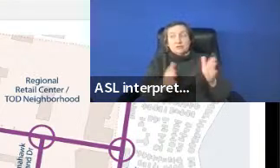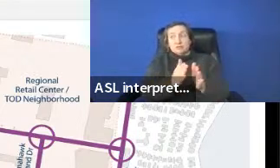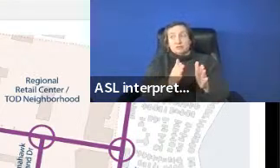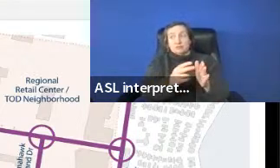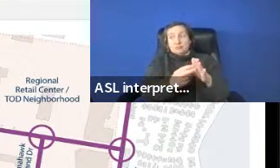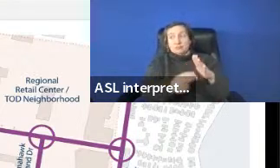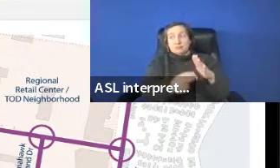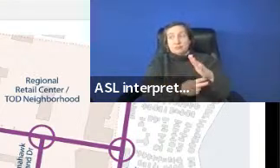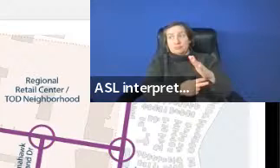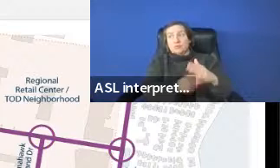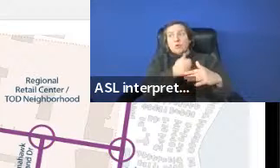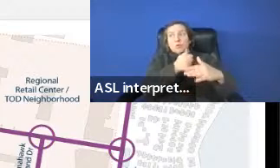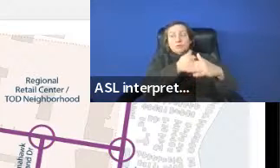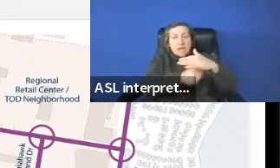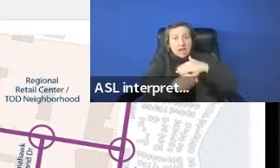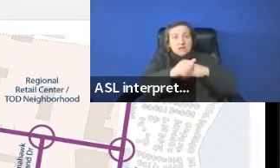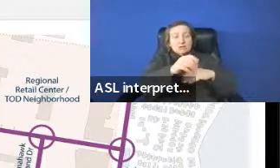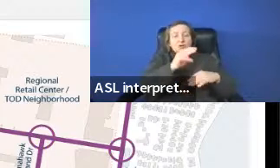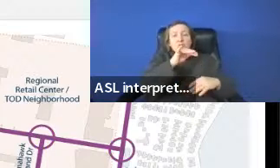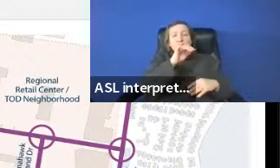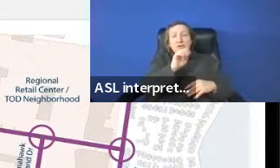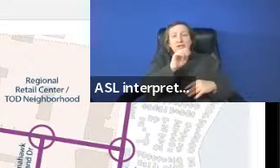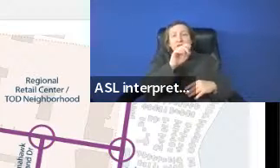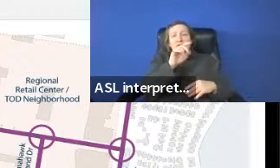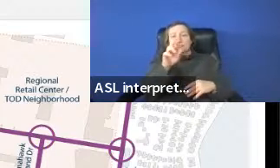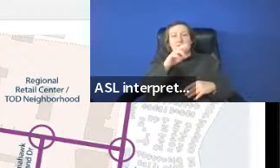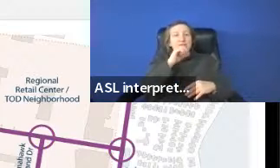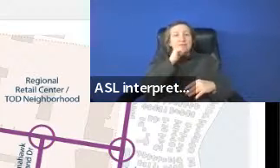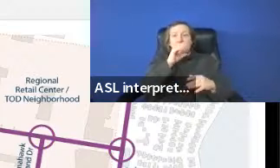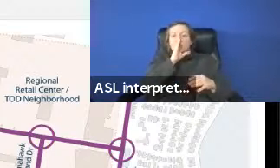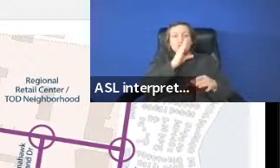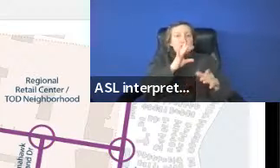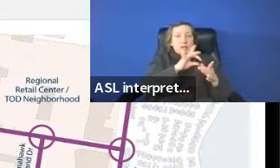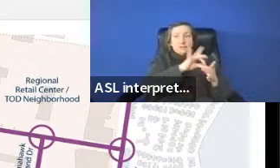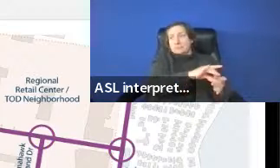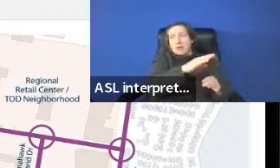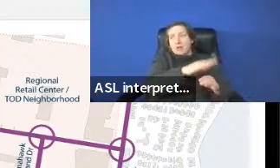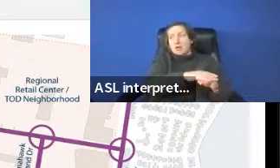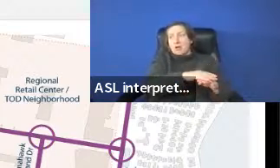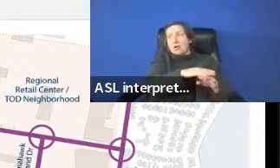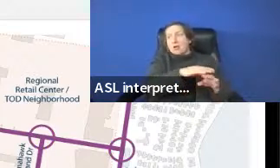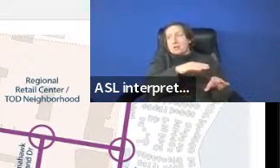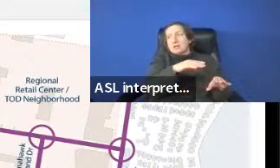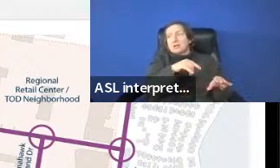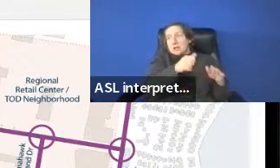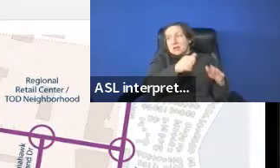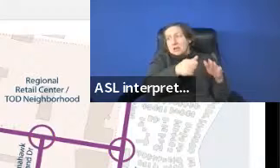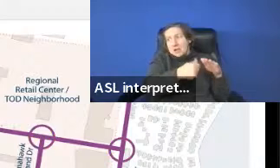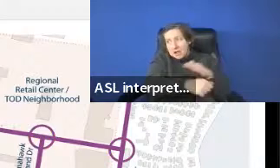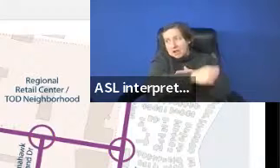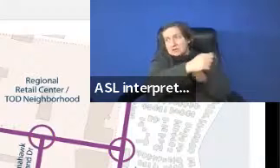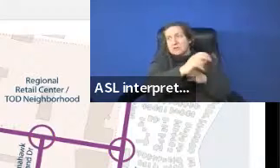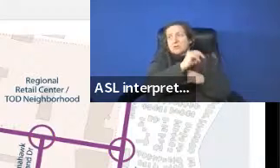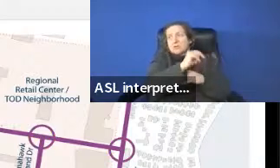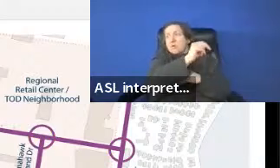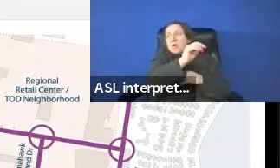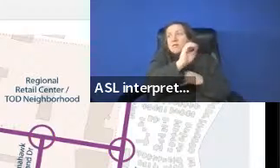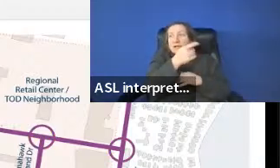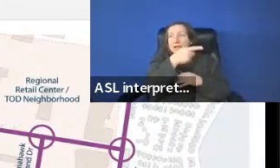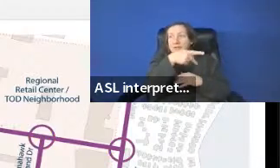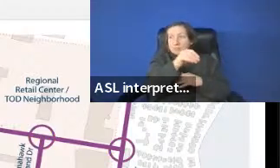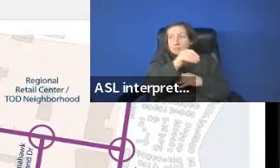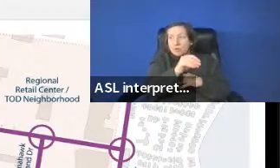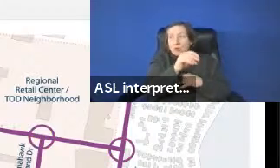underneath Marine Drive. There's not a direct connection there. So that would go under and become North Expo Road. And